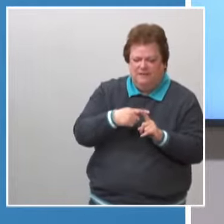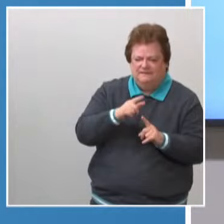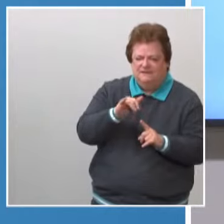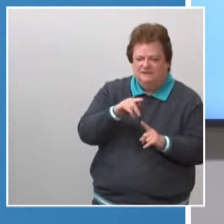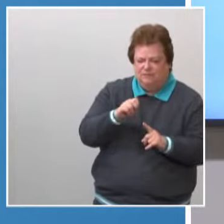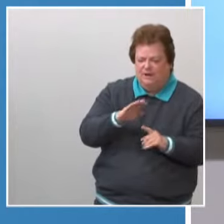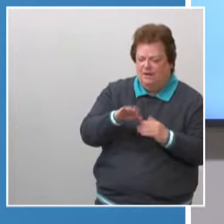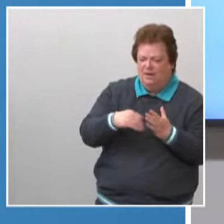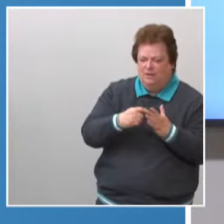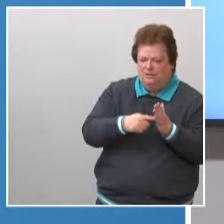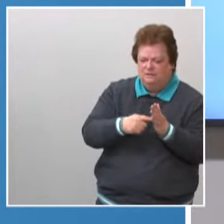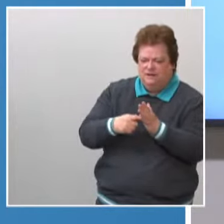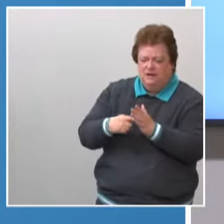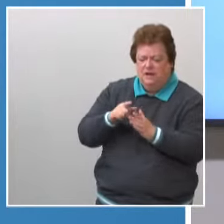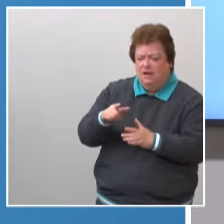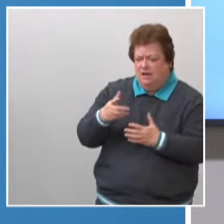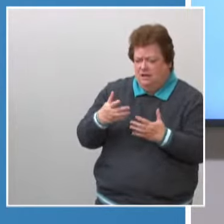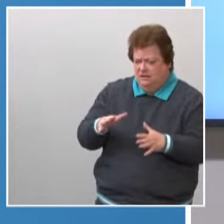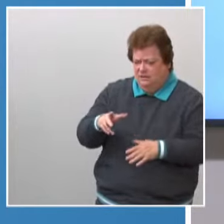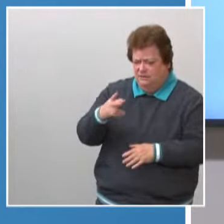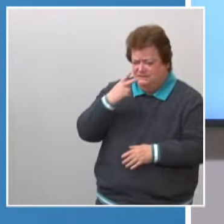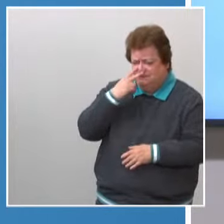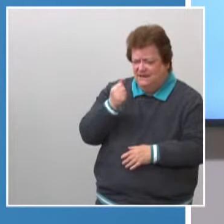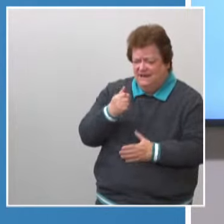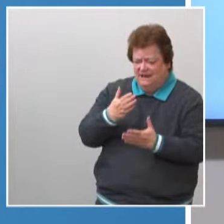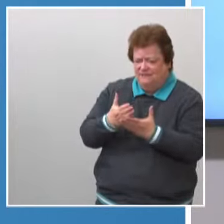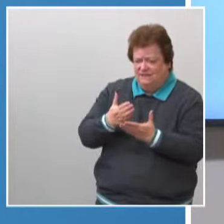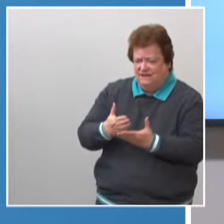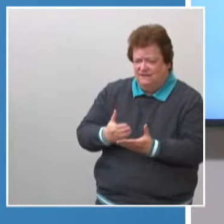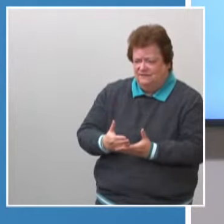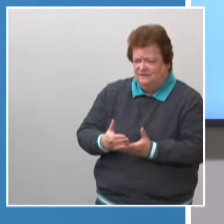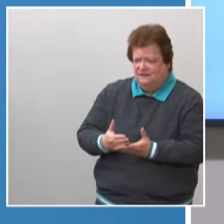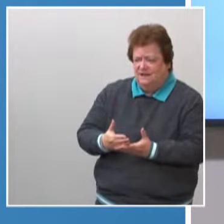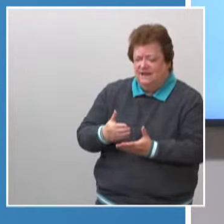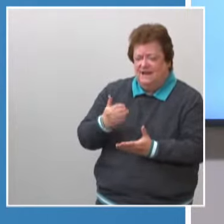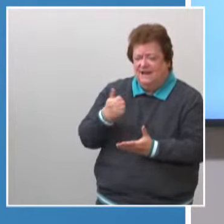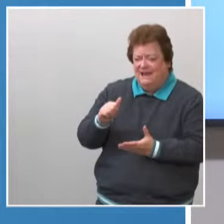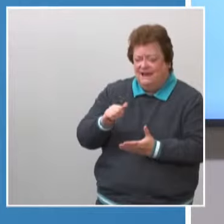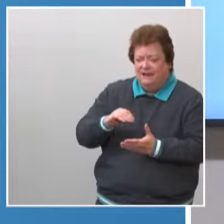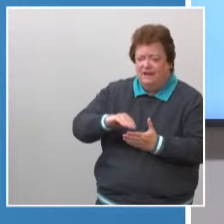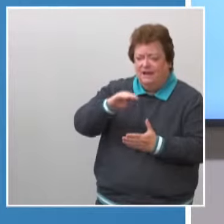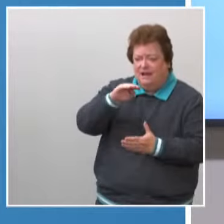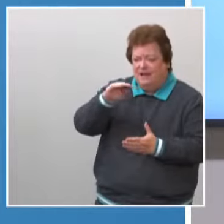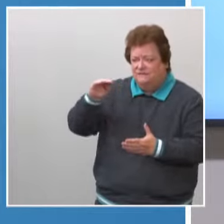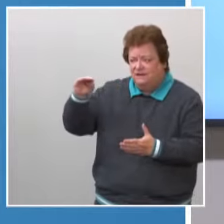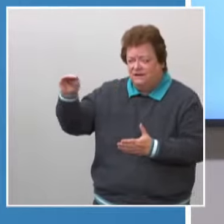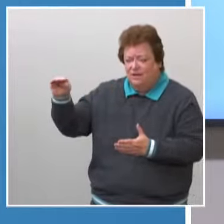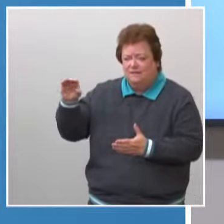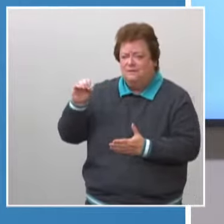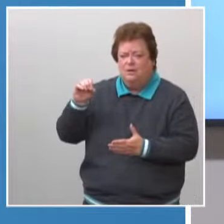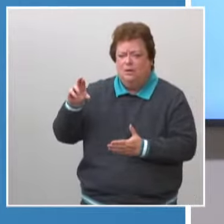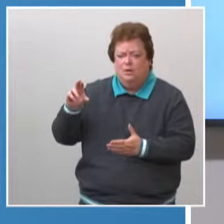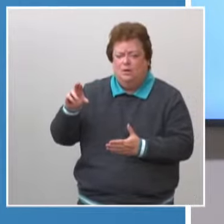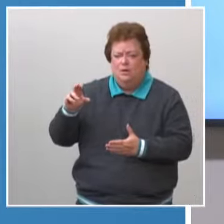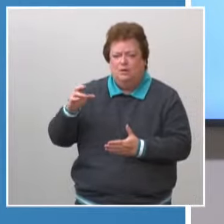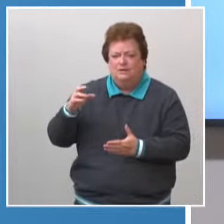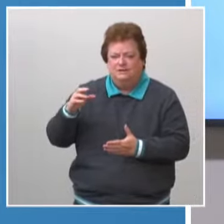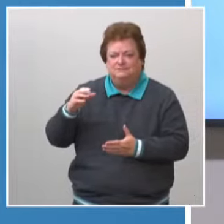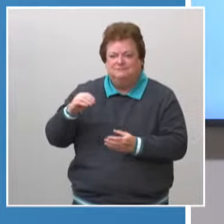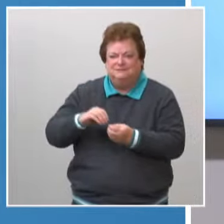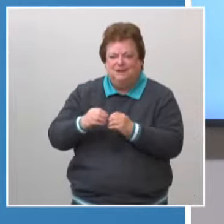those indicators, are you seeing any evidence at this point of any leveling off or anything like that, or does it appear that we're still